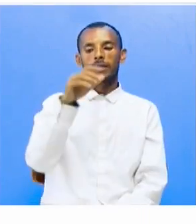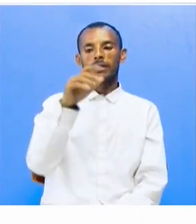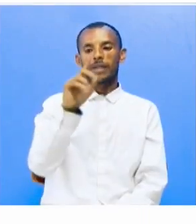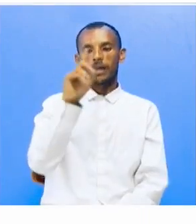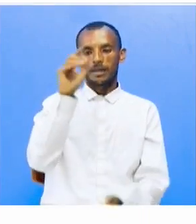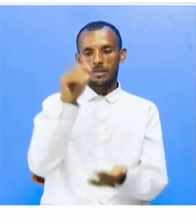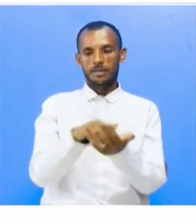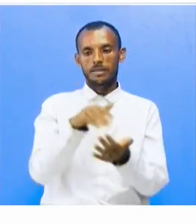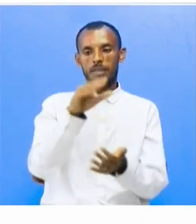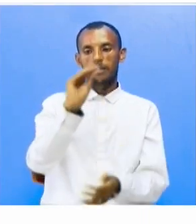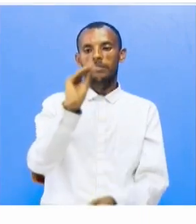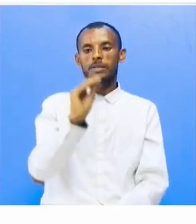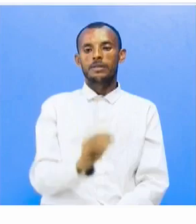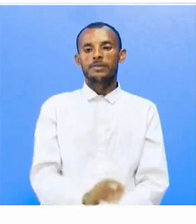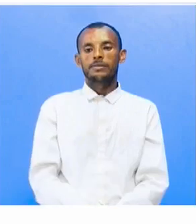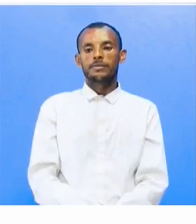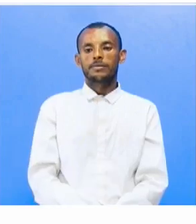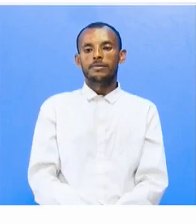the interest paid. Here it